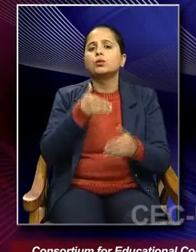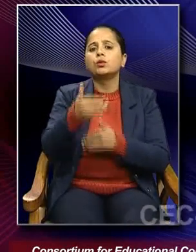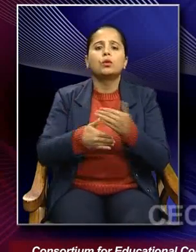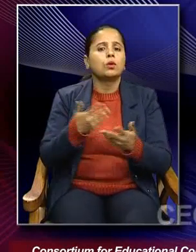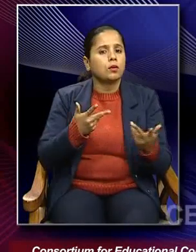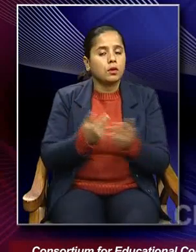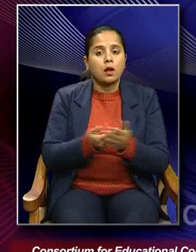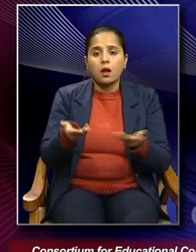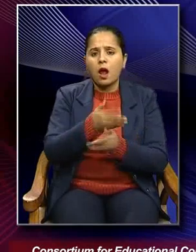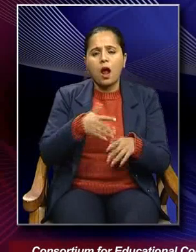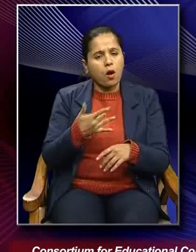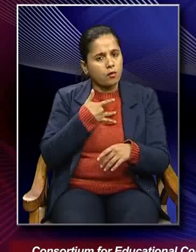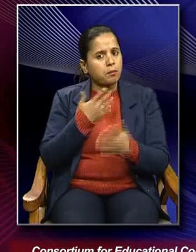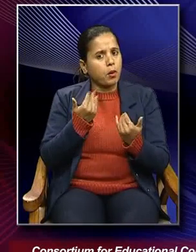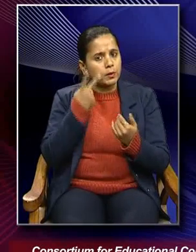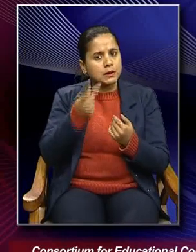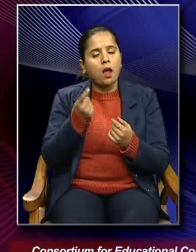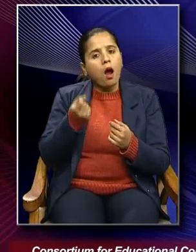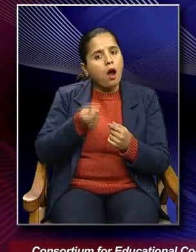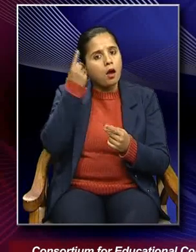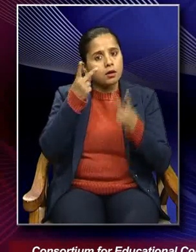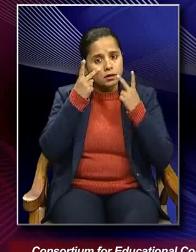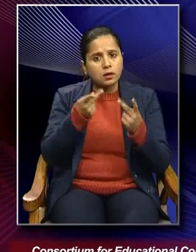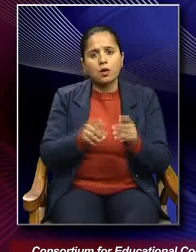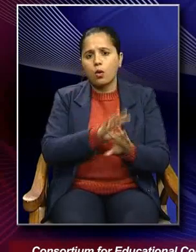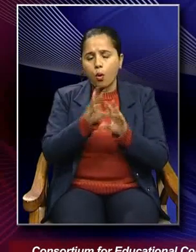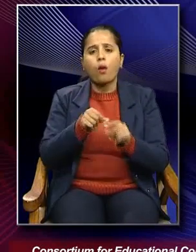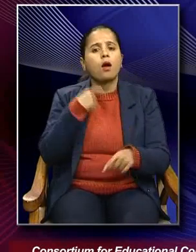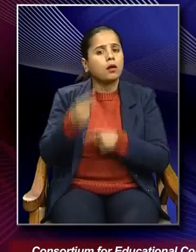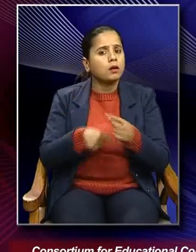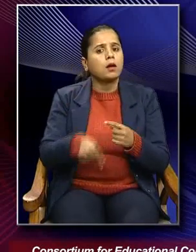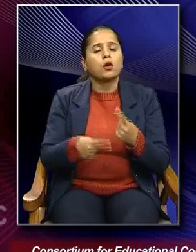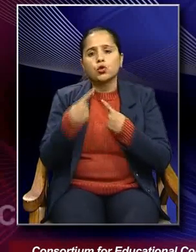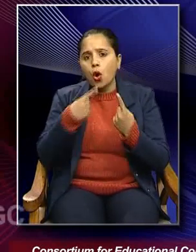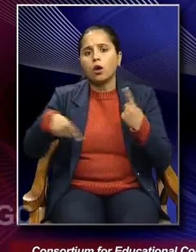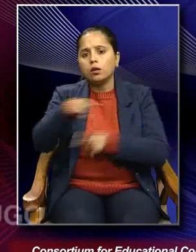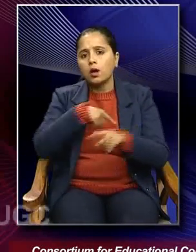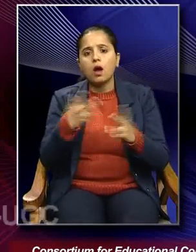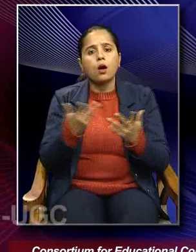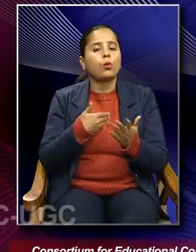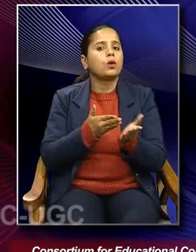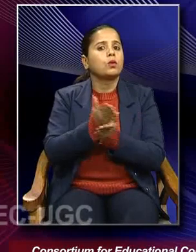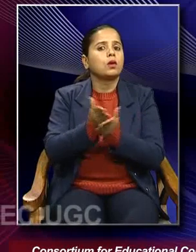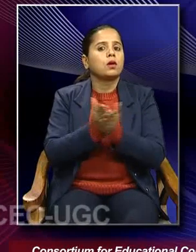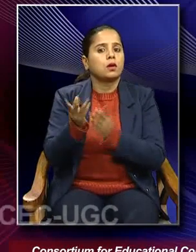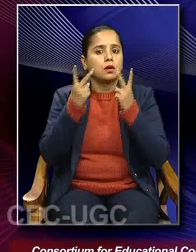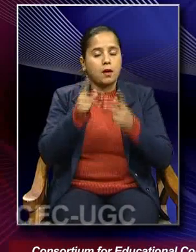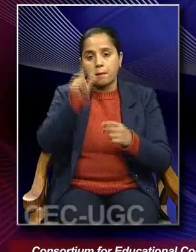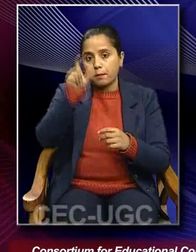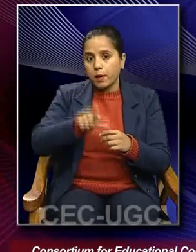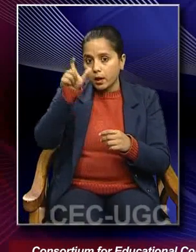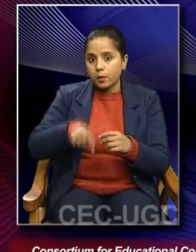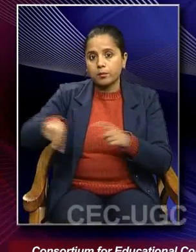Or how do we kind of make sense of everyday interaction, the way in which